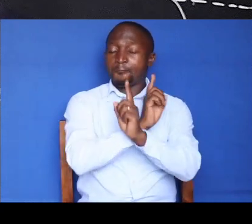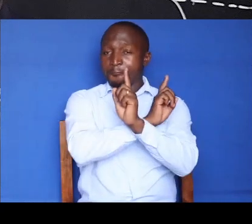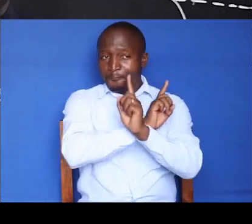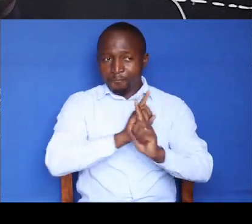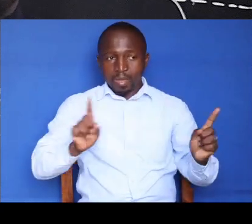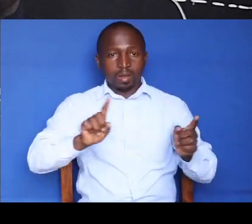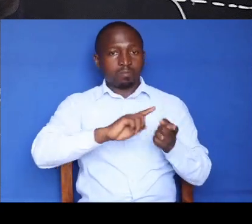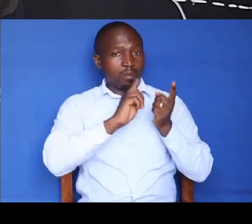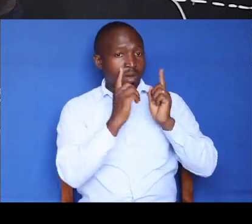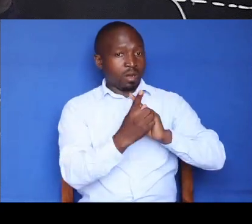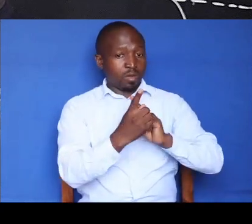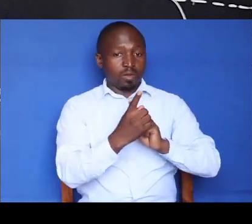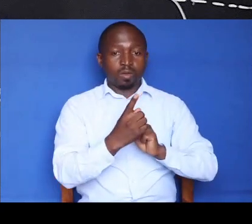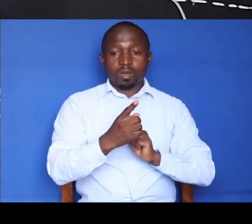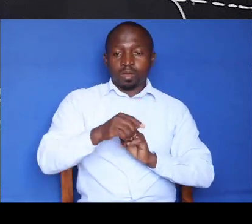flow gradient.